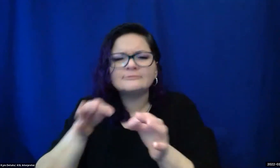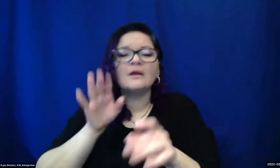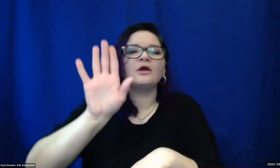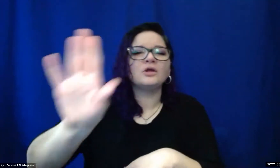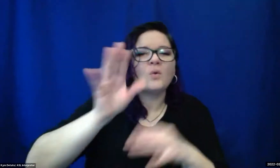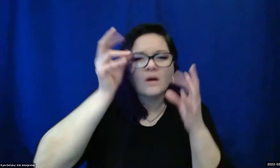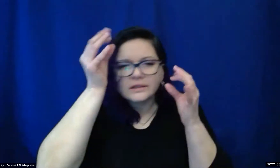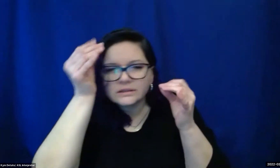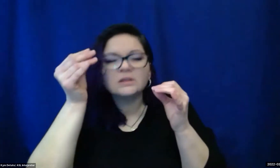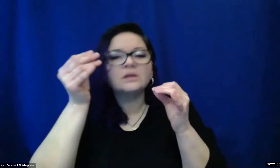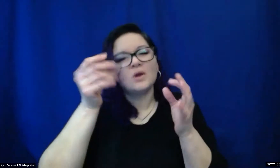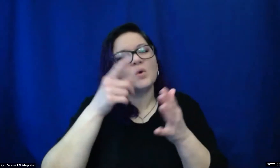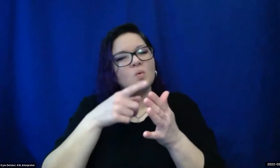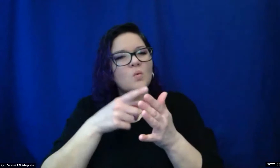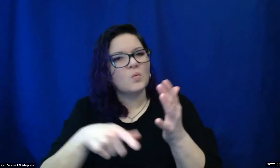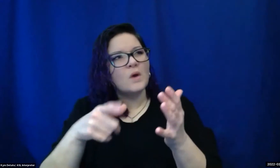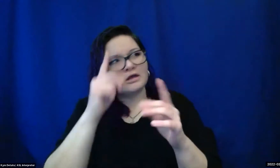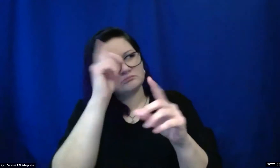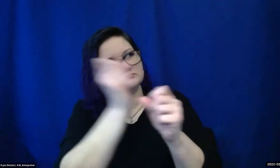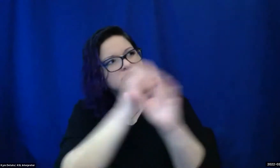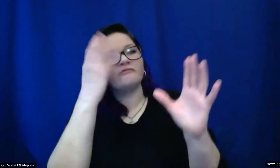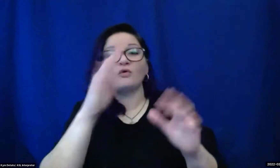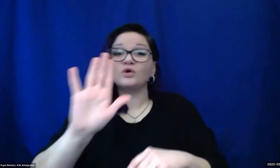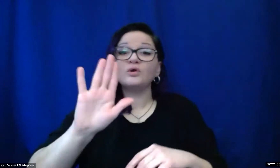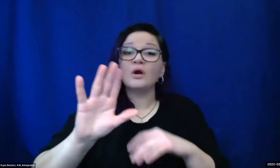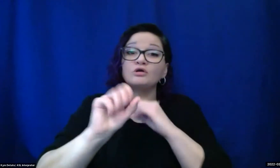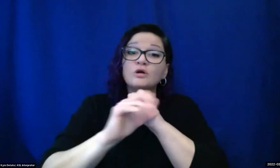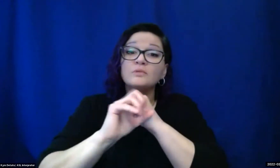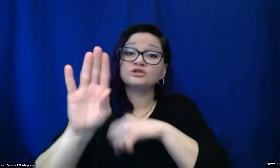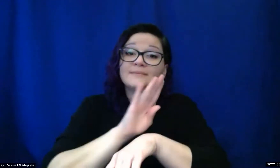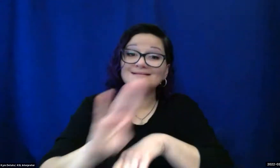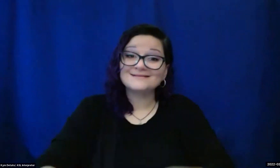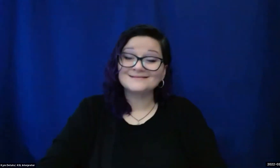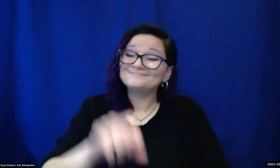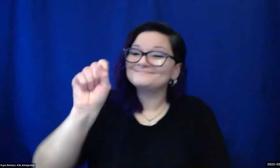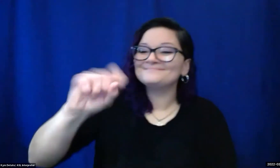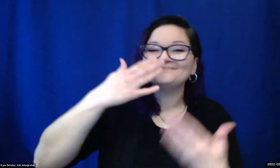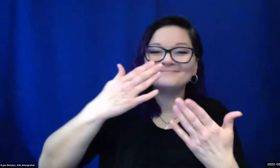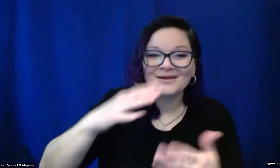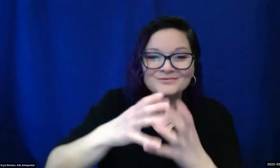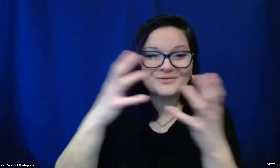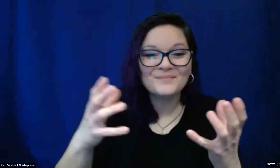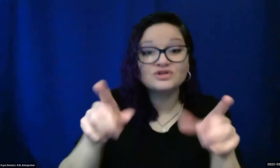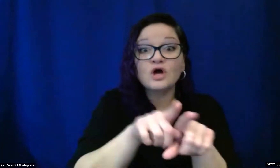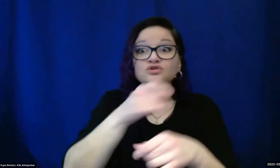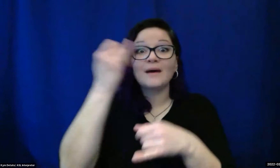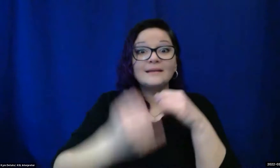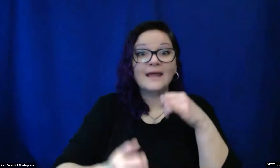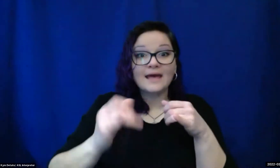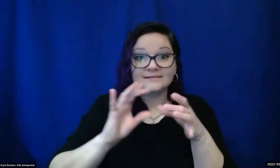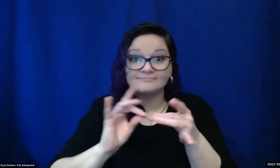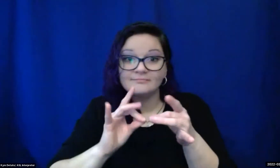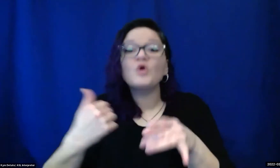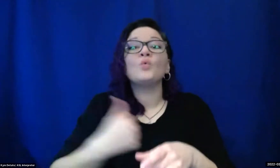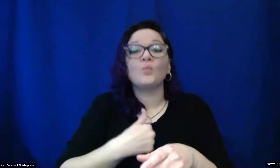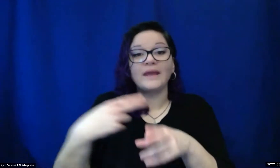contemplating in terms of your commercial business. Great. Yeah, thank you so much. And as a last note, we did